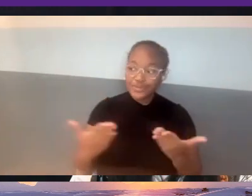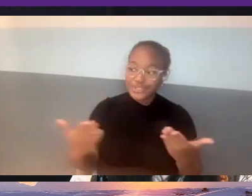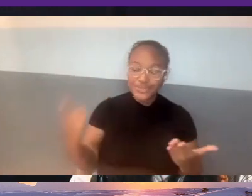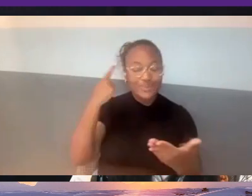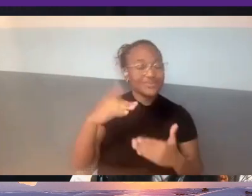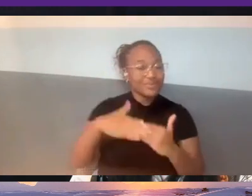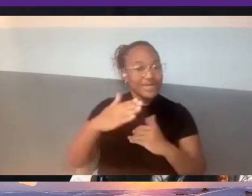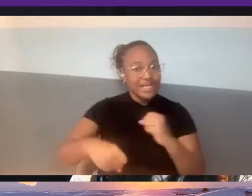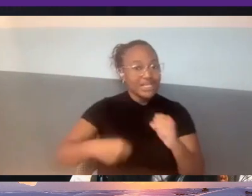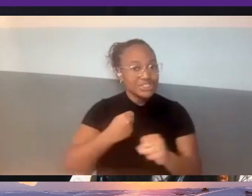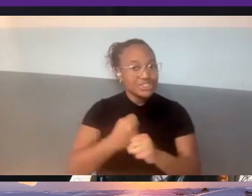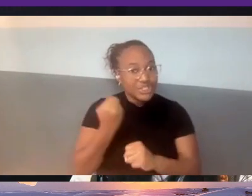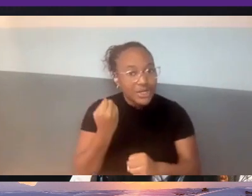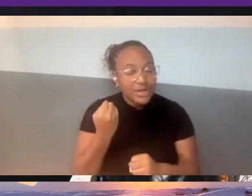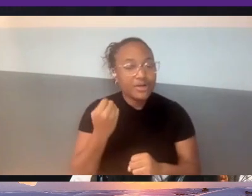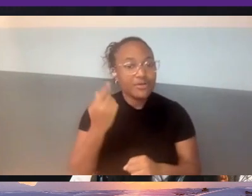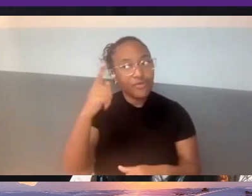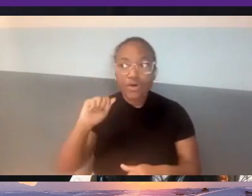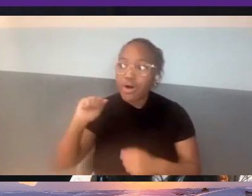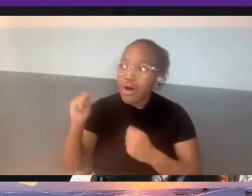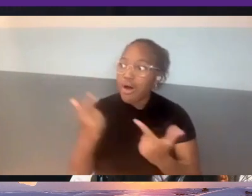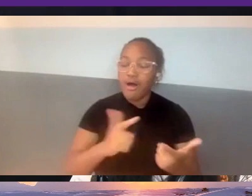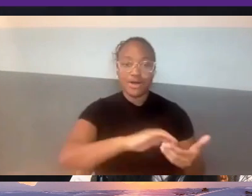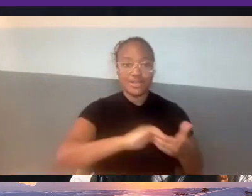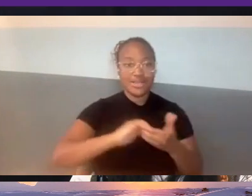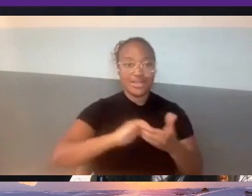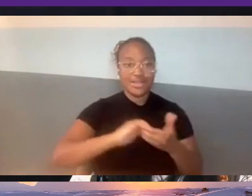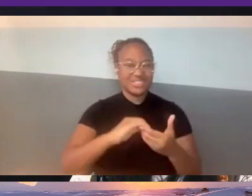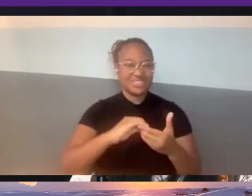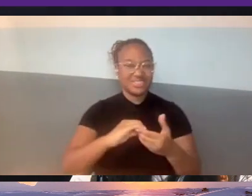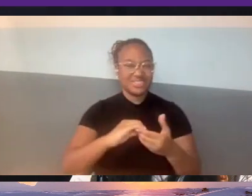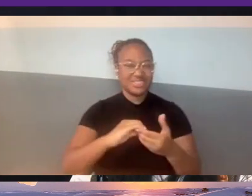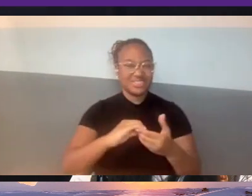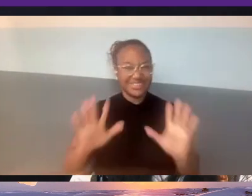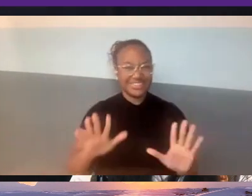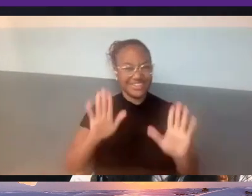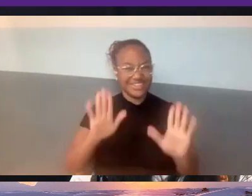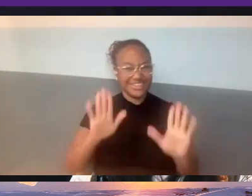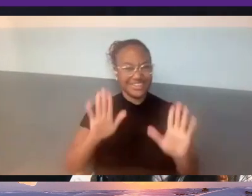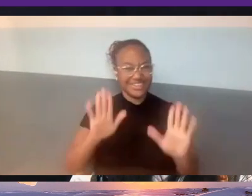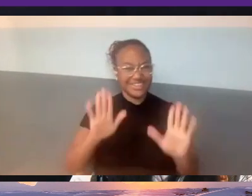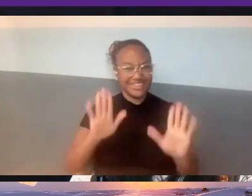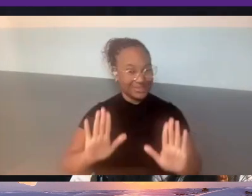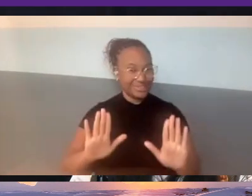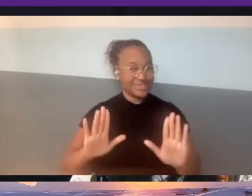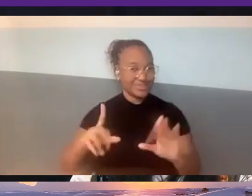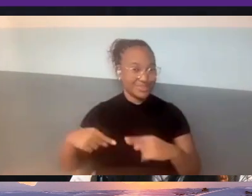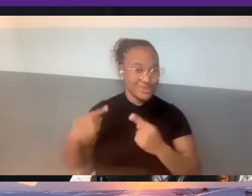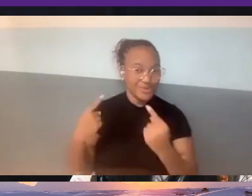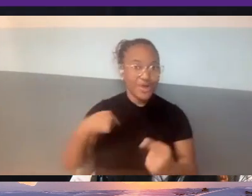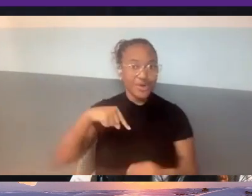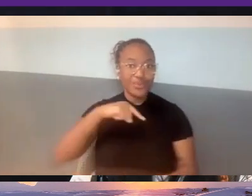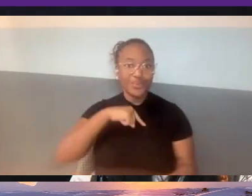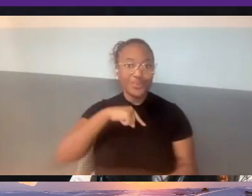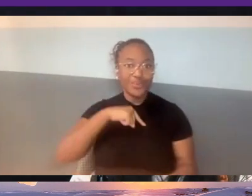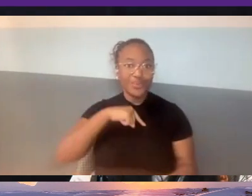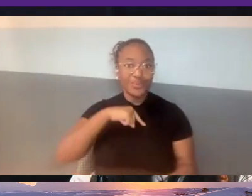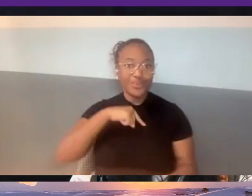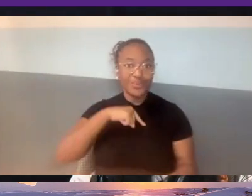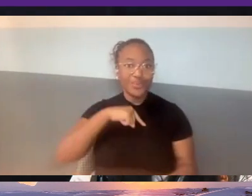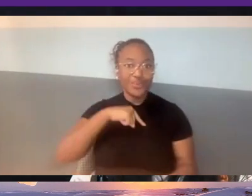collaborations has been magic so far. And just we're in a sweet spot. So, you know, get in when it's good and we're not